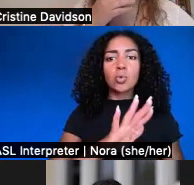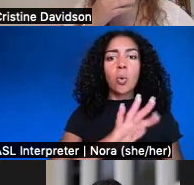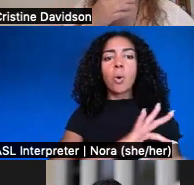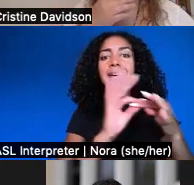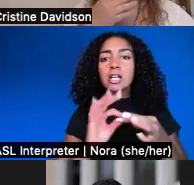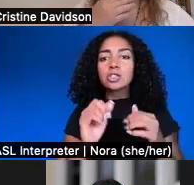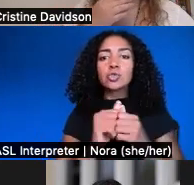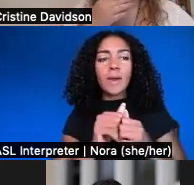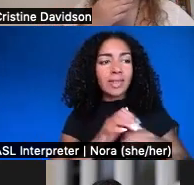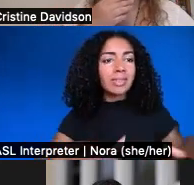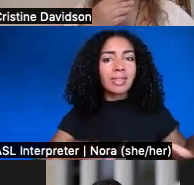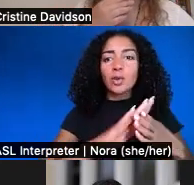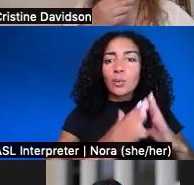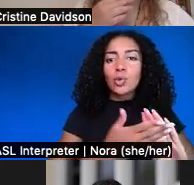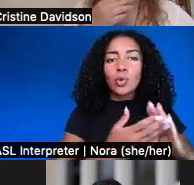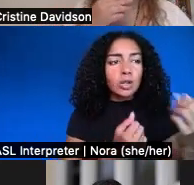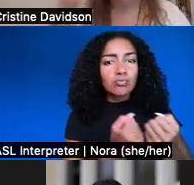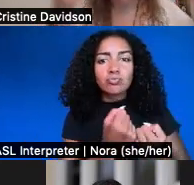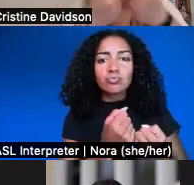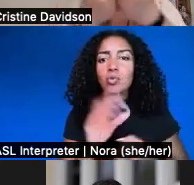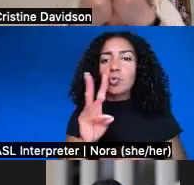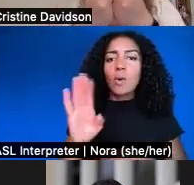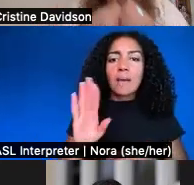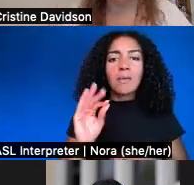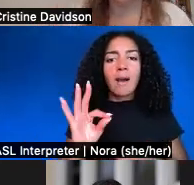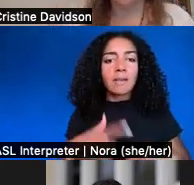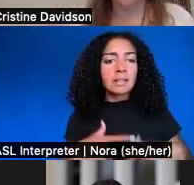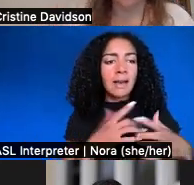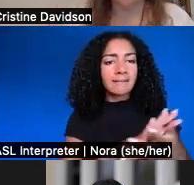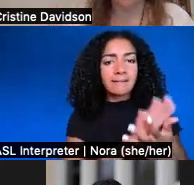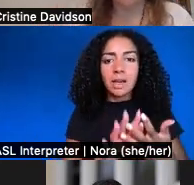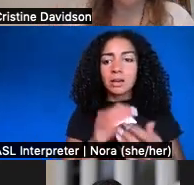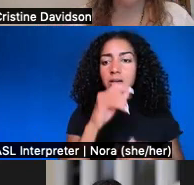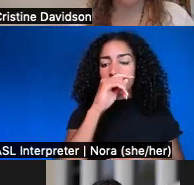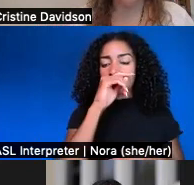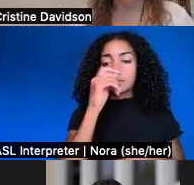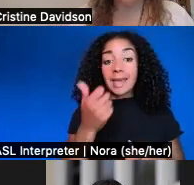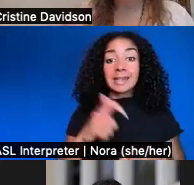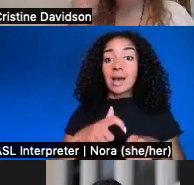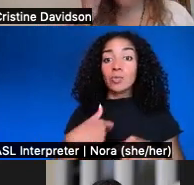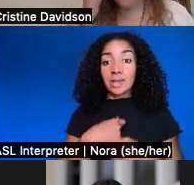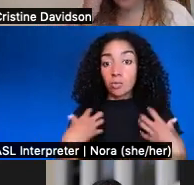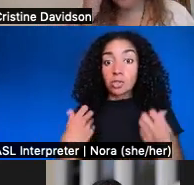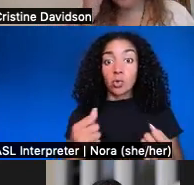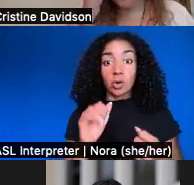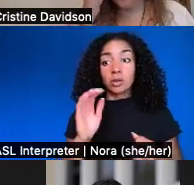So anytime we can restore that connection, we're doing good work, right?